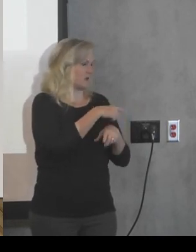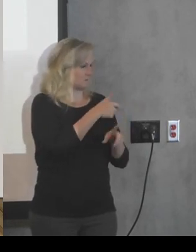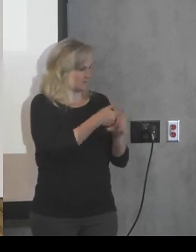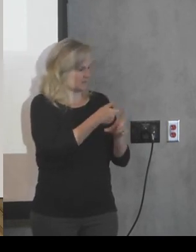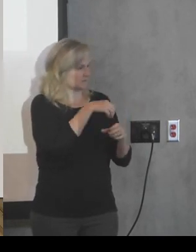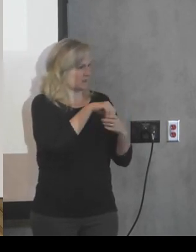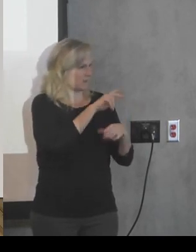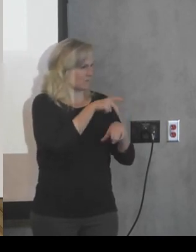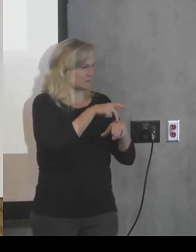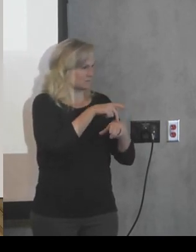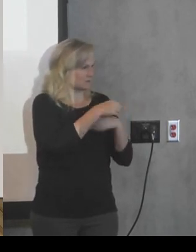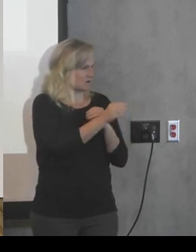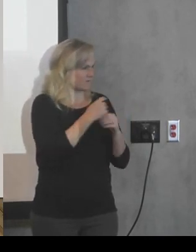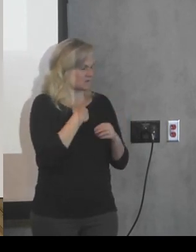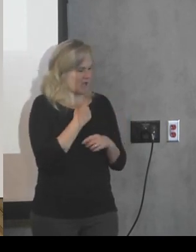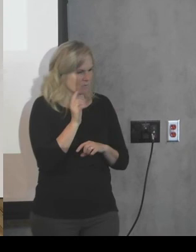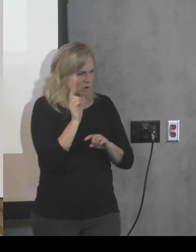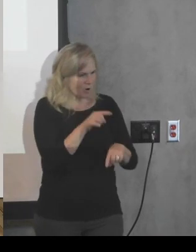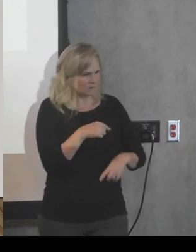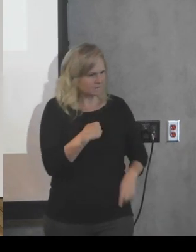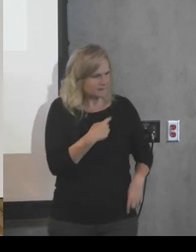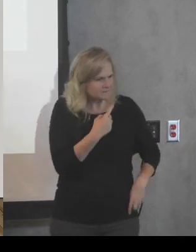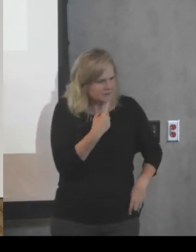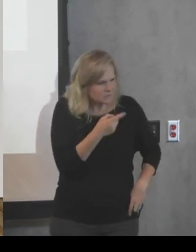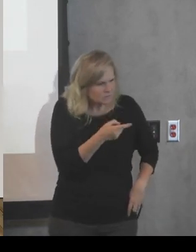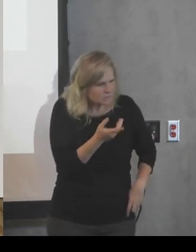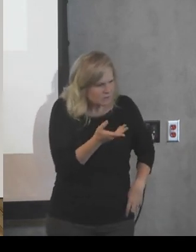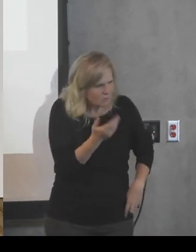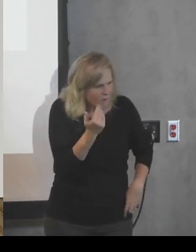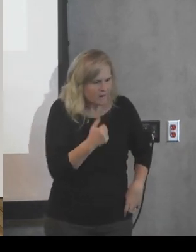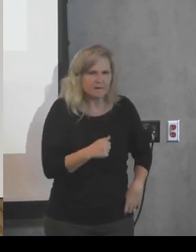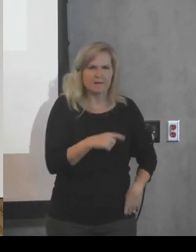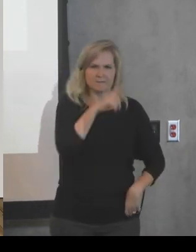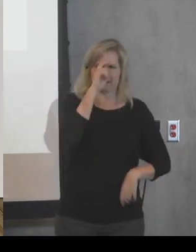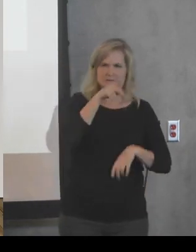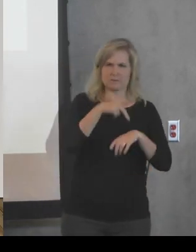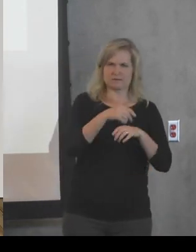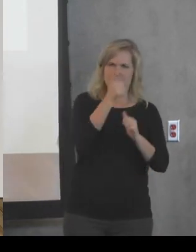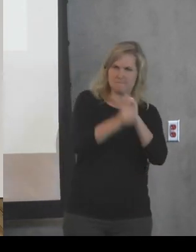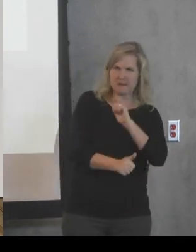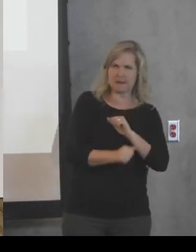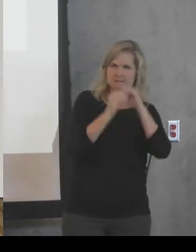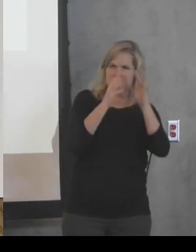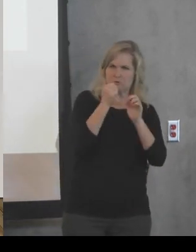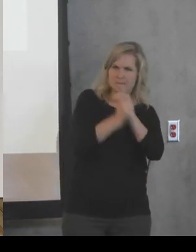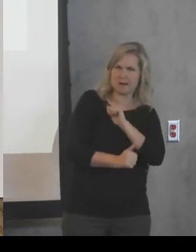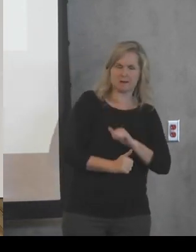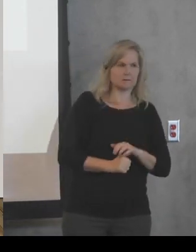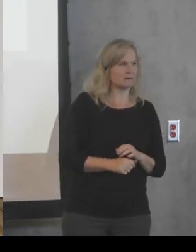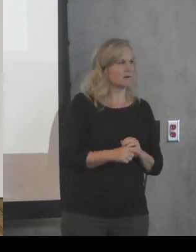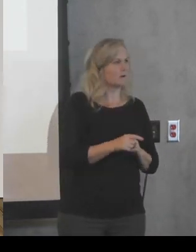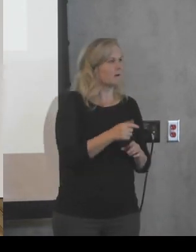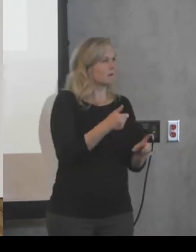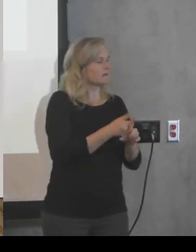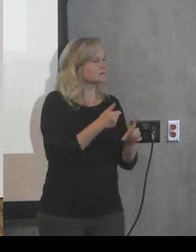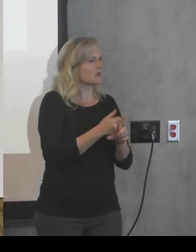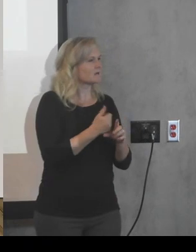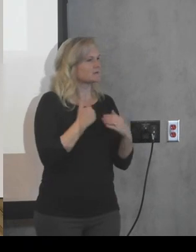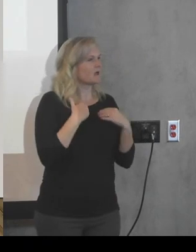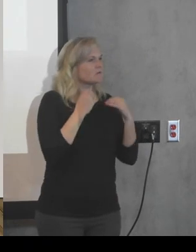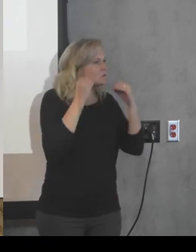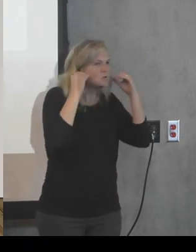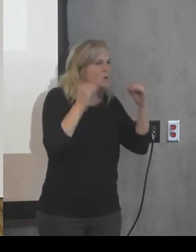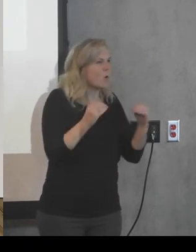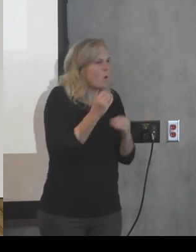here? Because the principal is mean, because the teacher is mean, and they have no concept